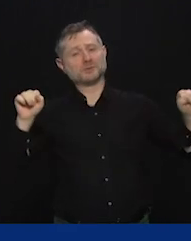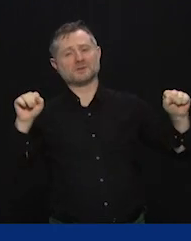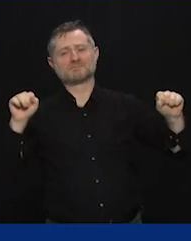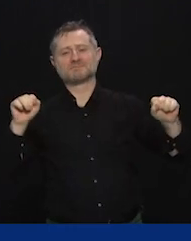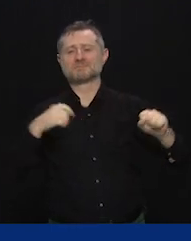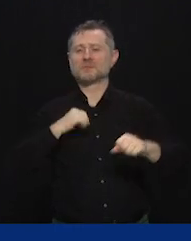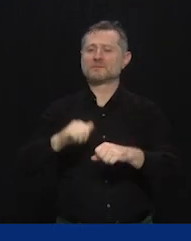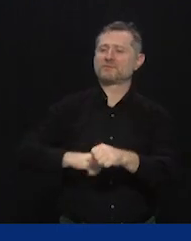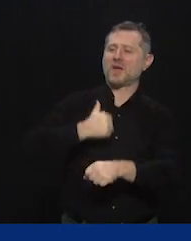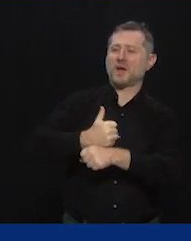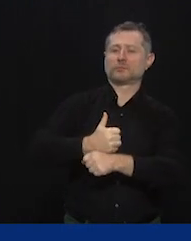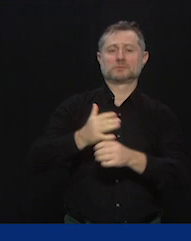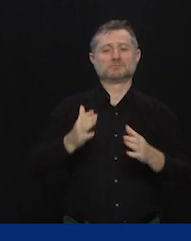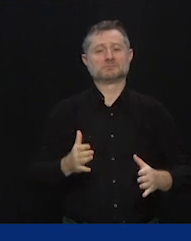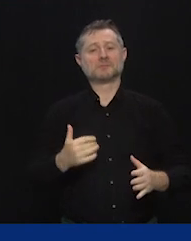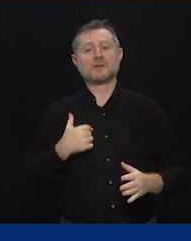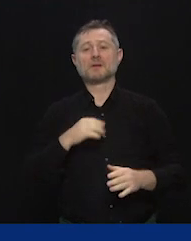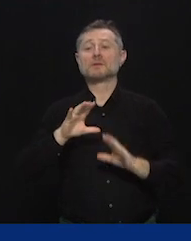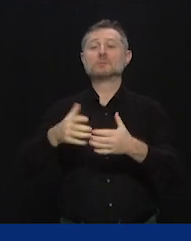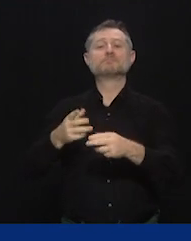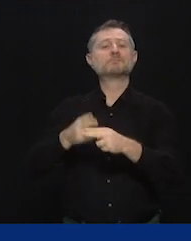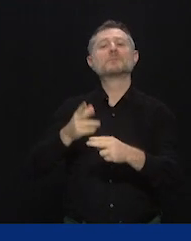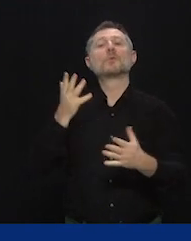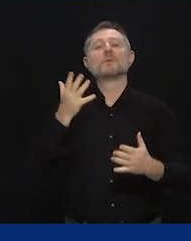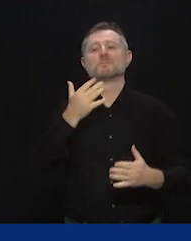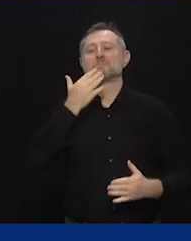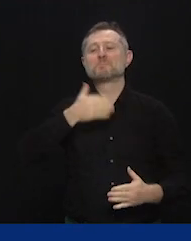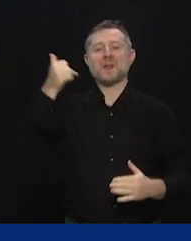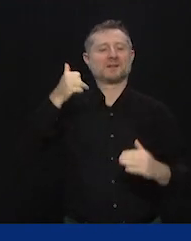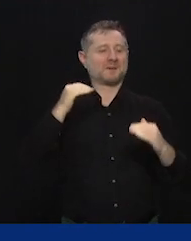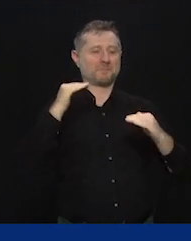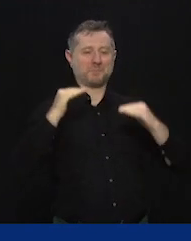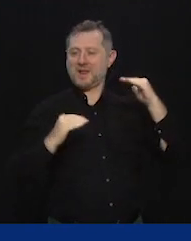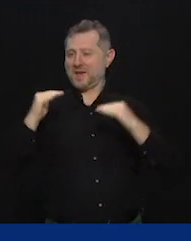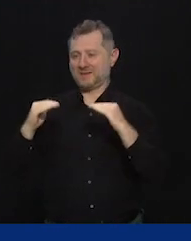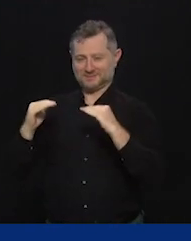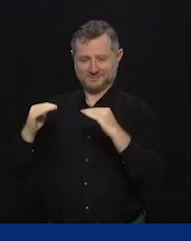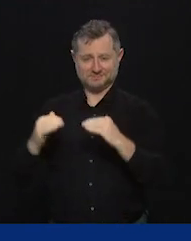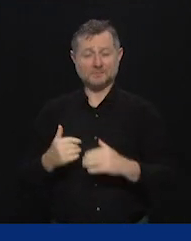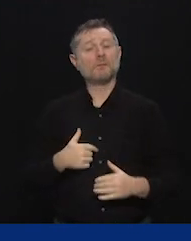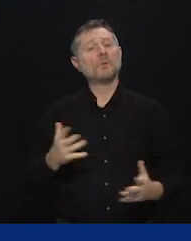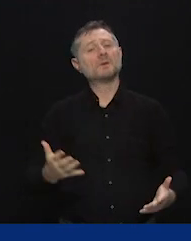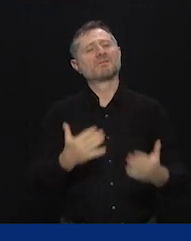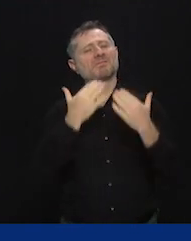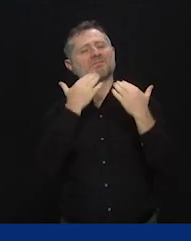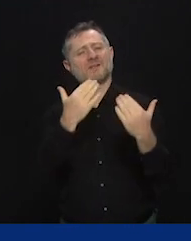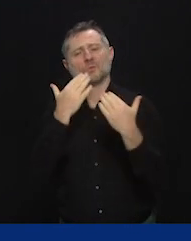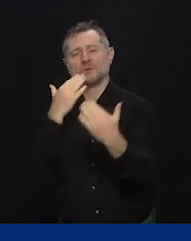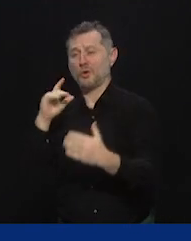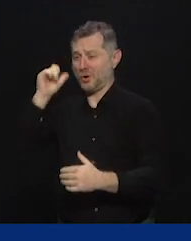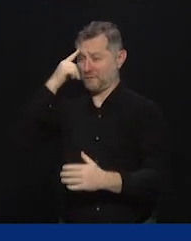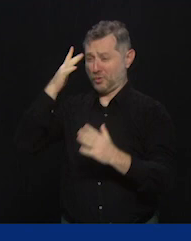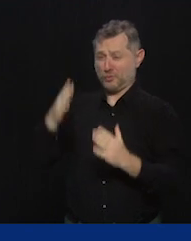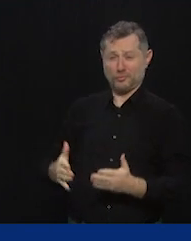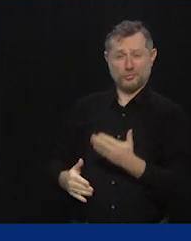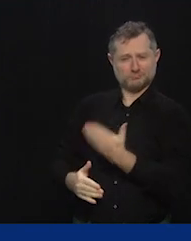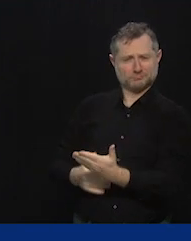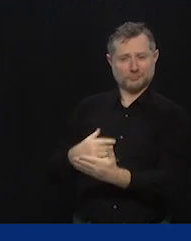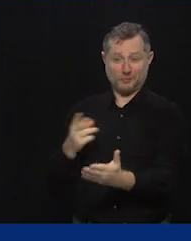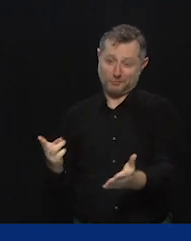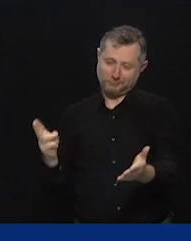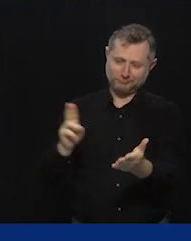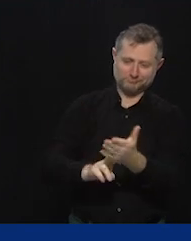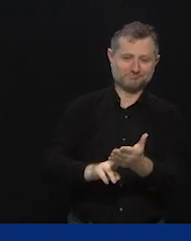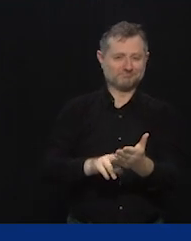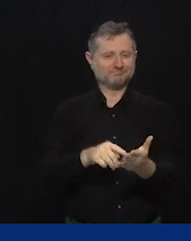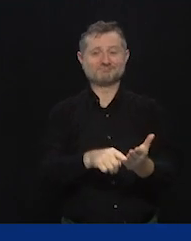and signing legislation today to include siblings under New York's paid family leave law. Thank you also to Assemblywoman